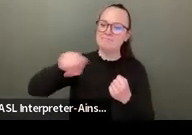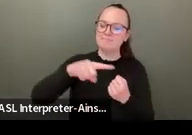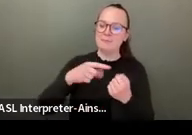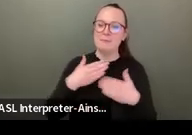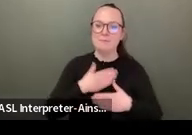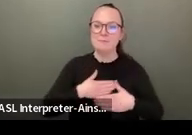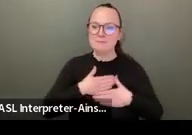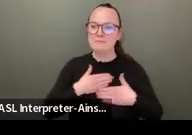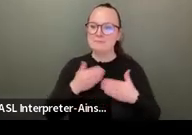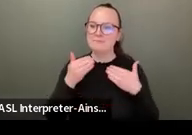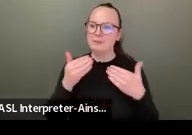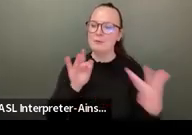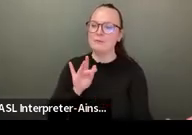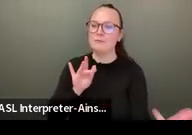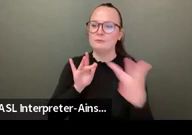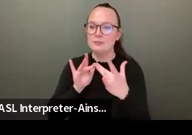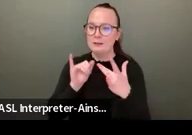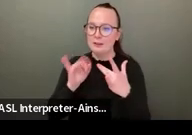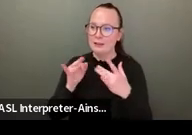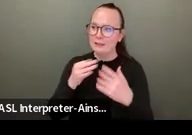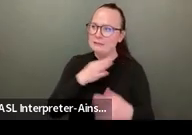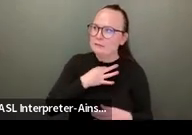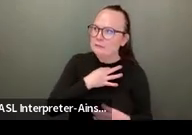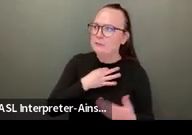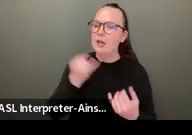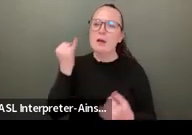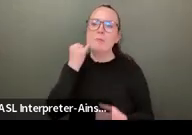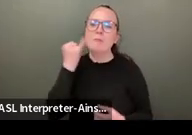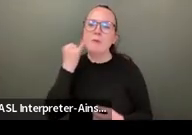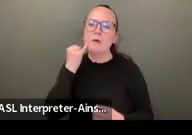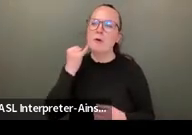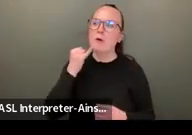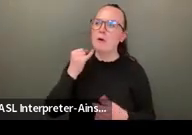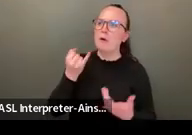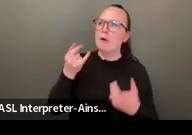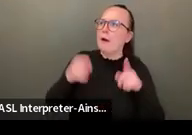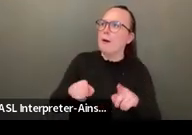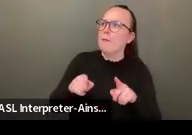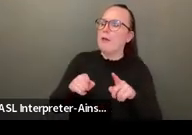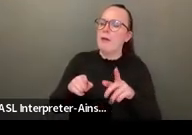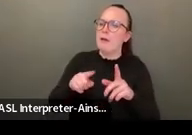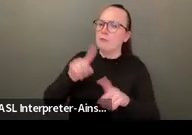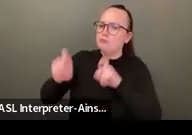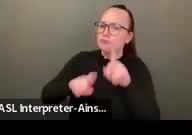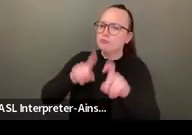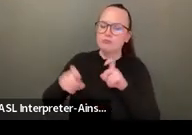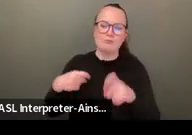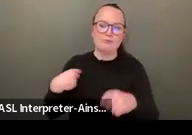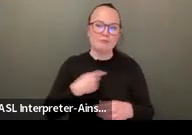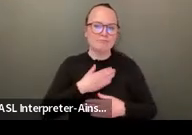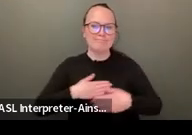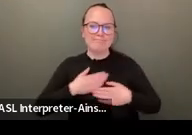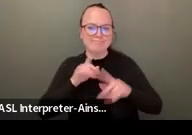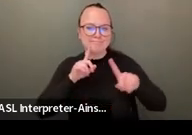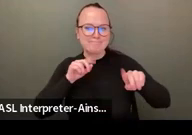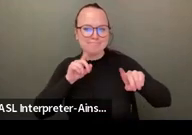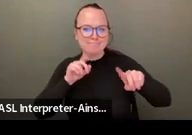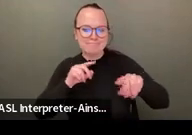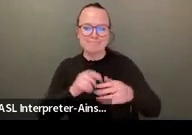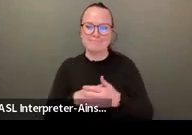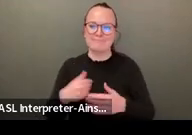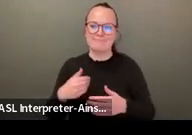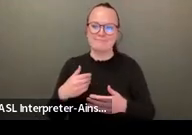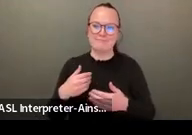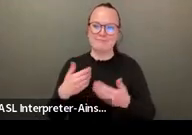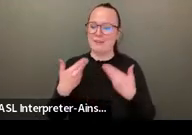out if you have questions with hypotheticals. We love to give feedback and just help in any way that we